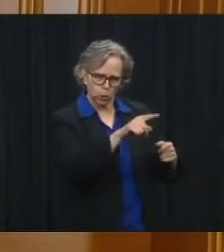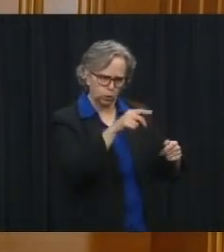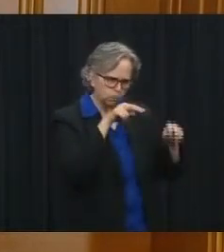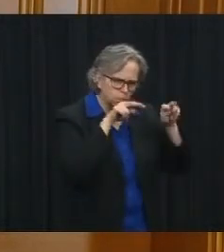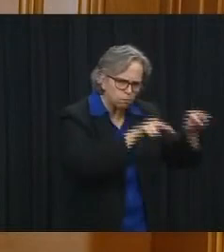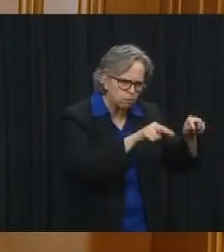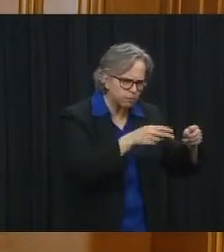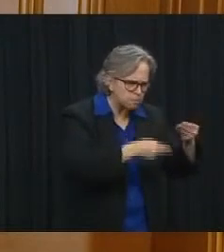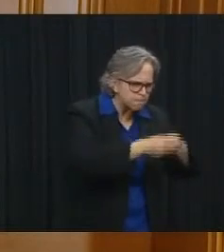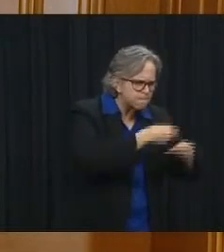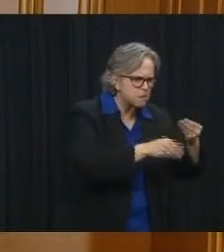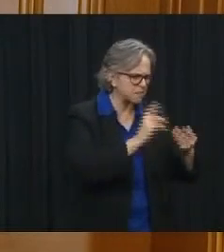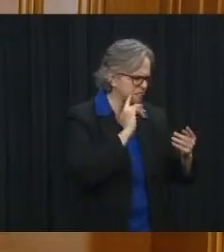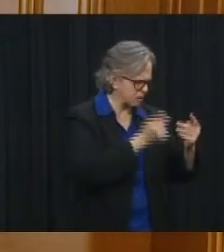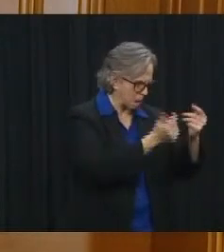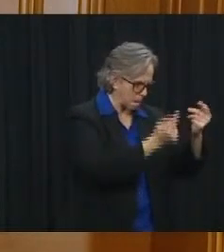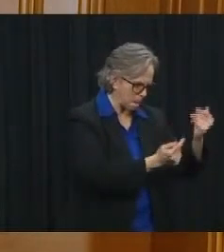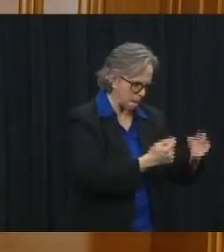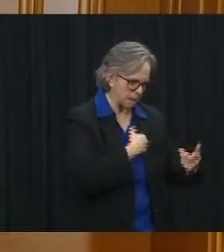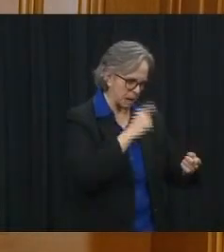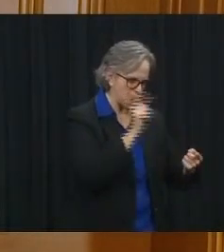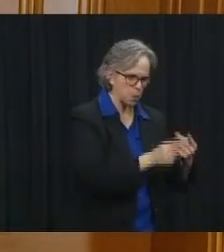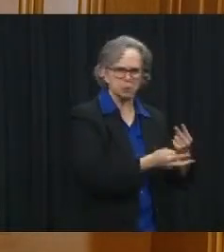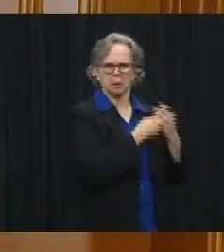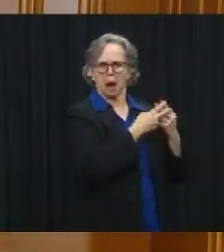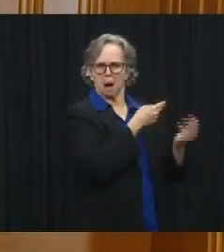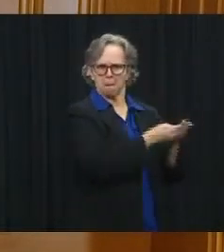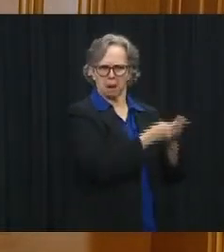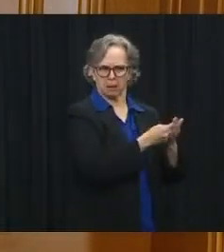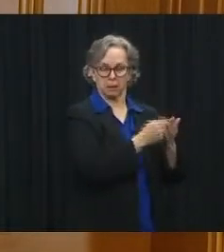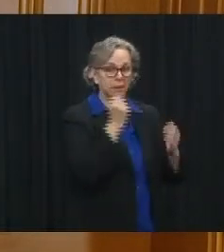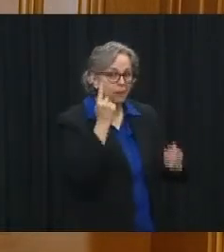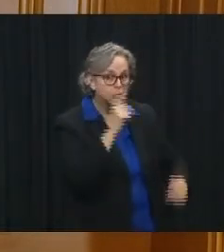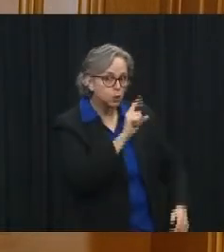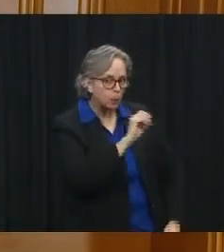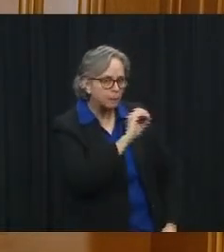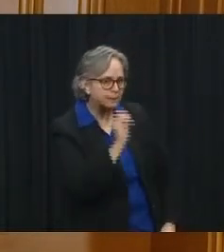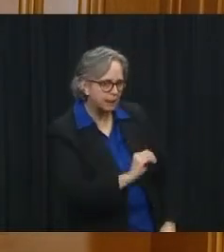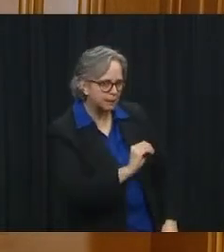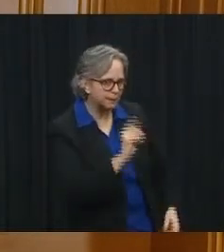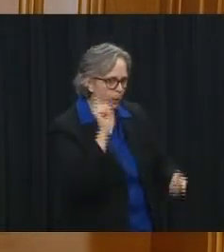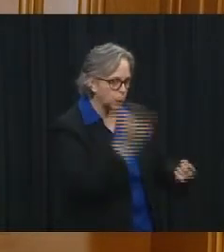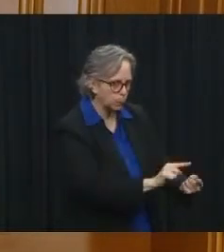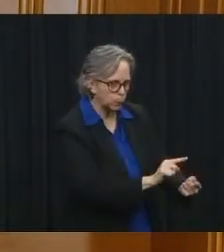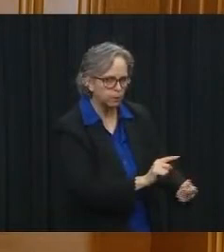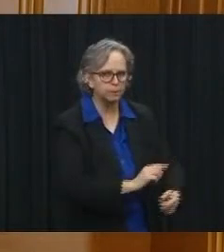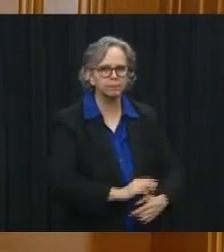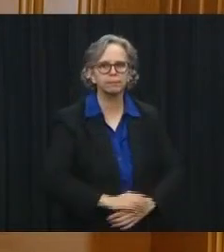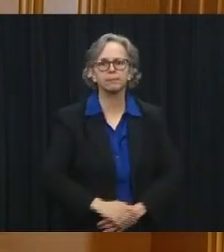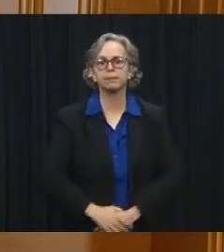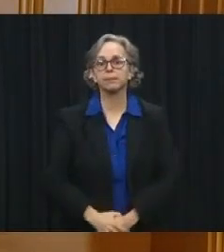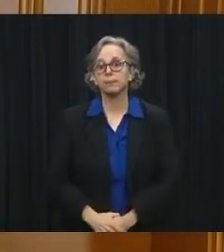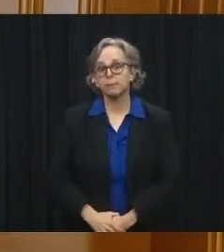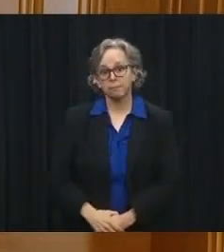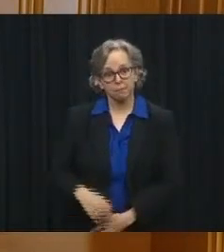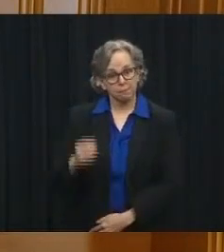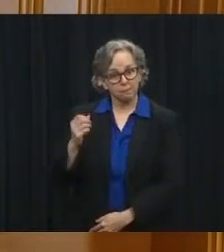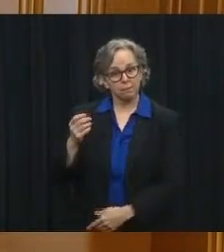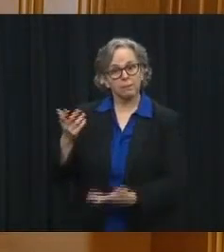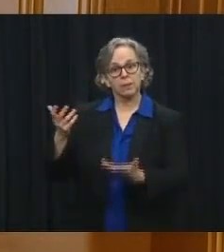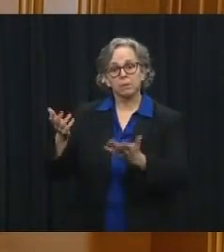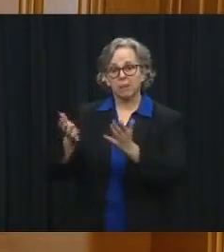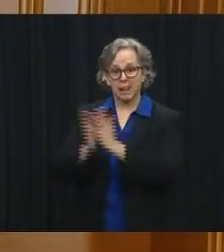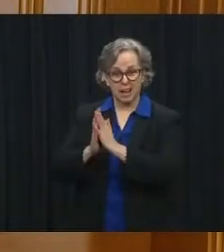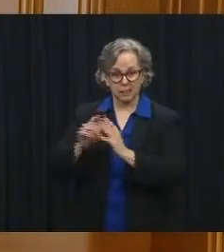cut. We have also pulled back requests to the State Controlling Board to spend money on a variety